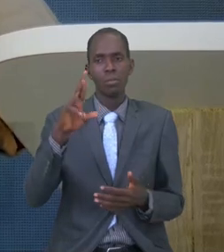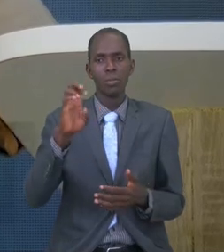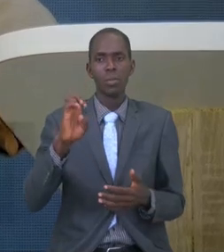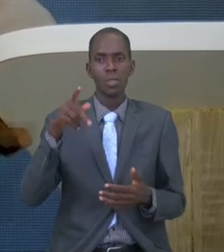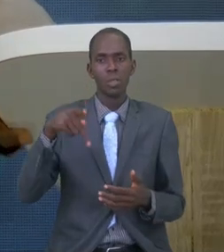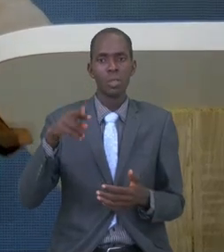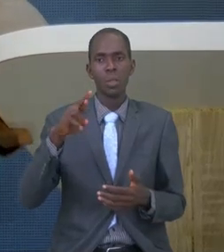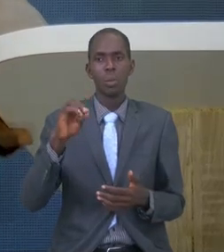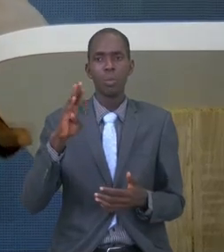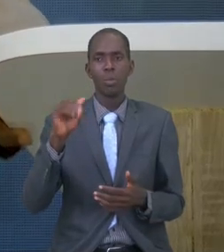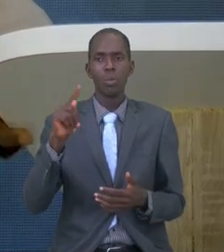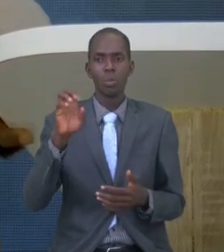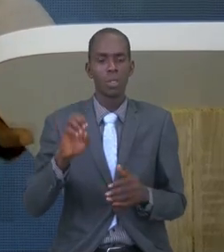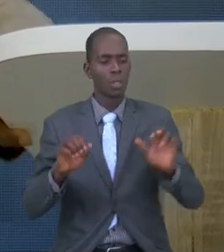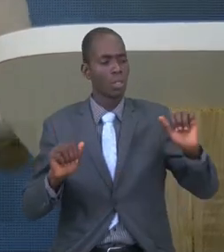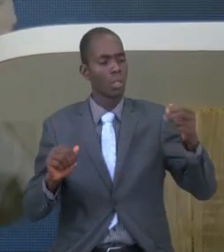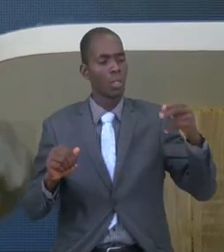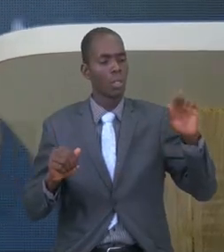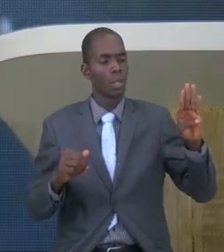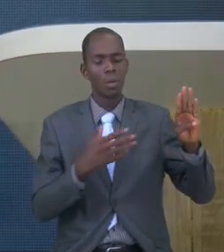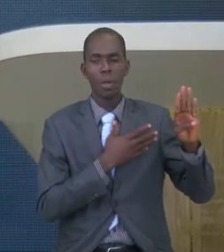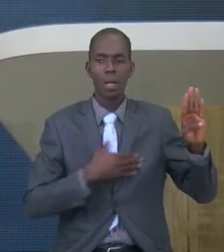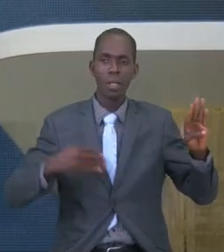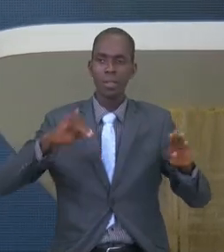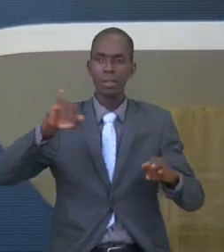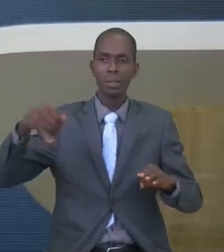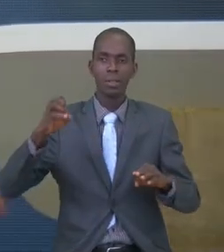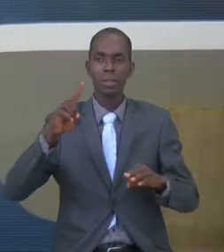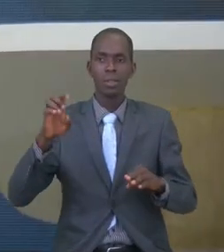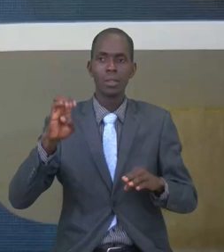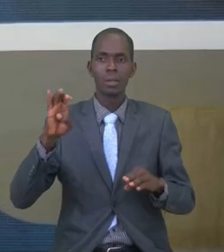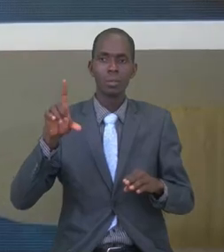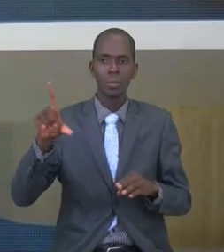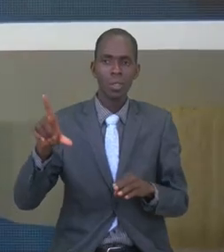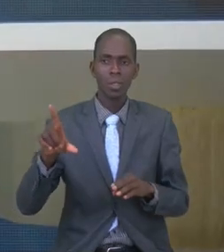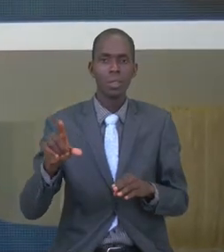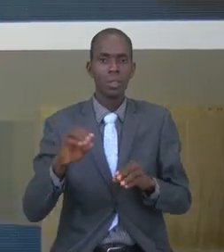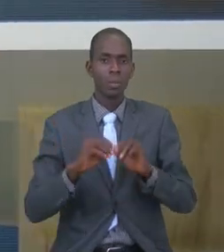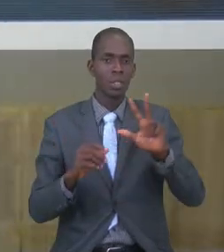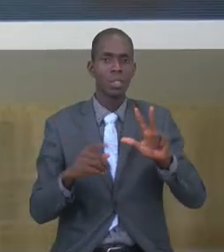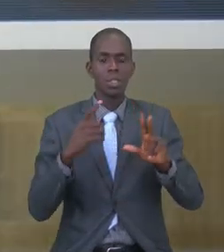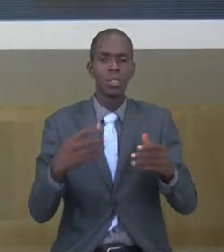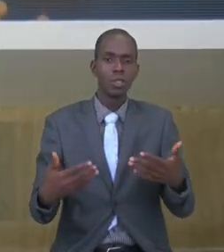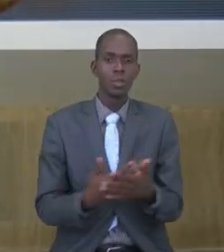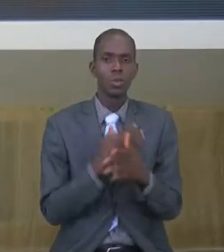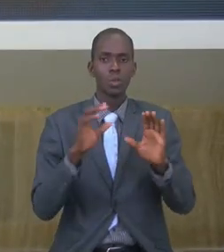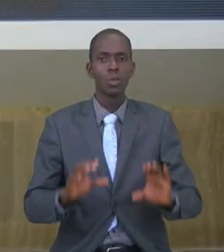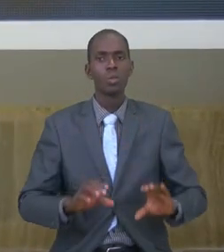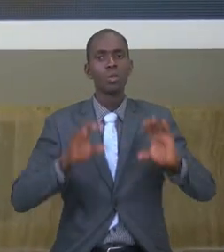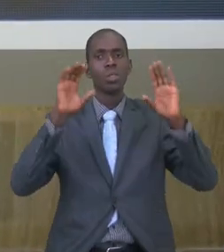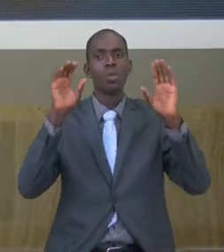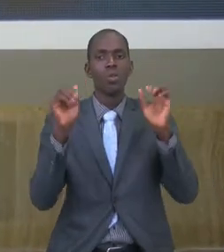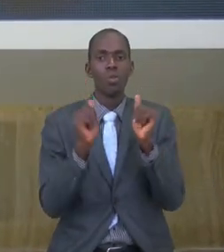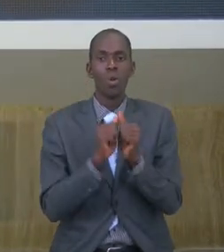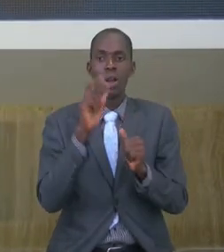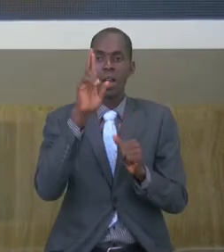and Jezebel. Number three, the new commitment with refired